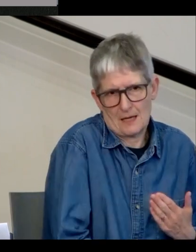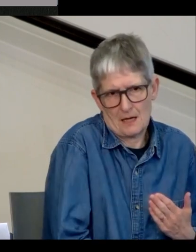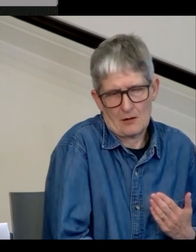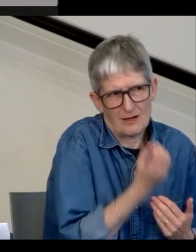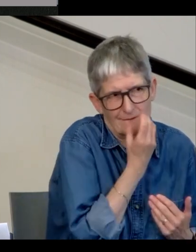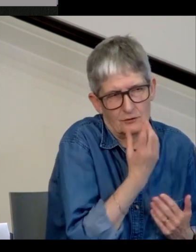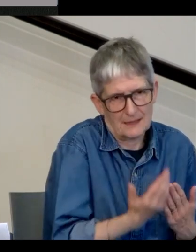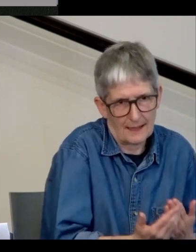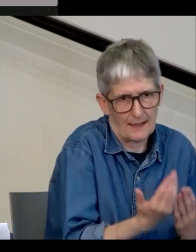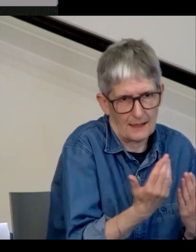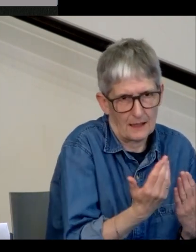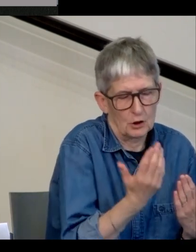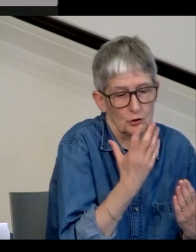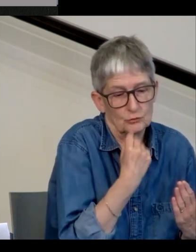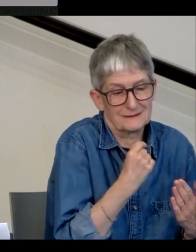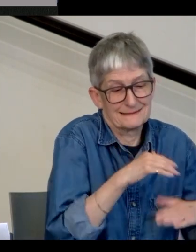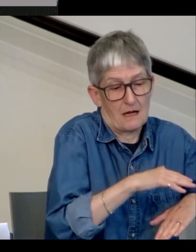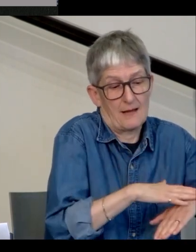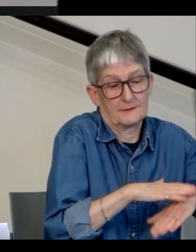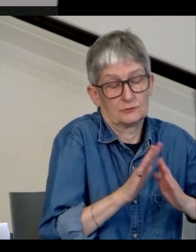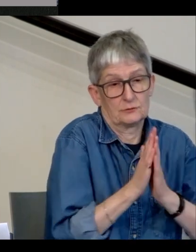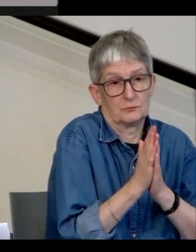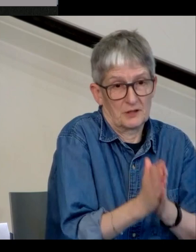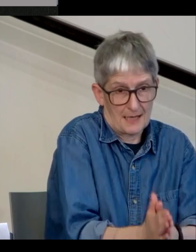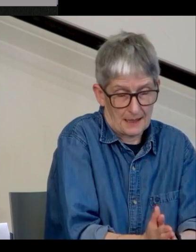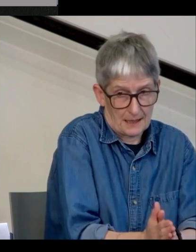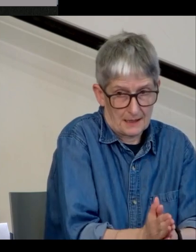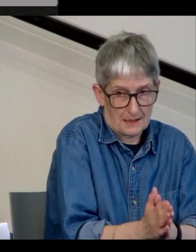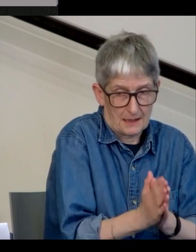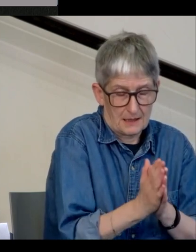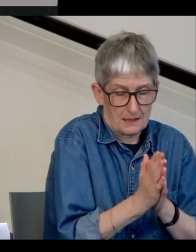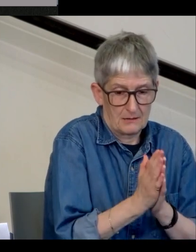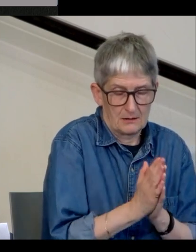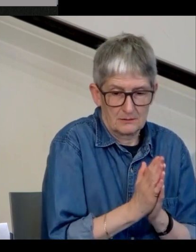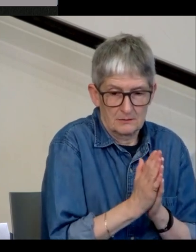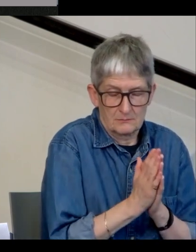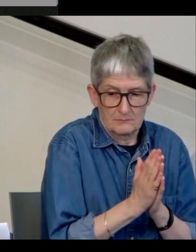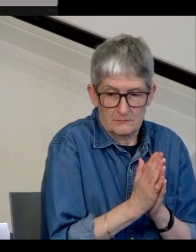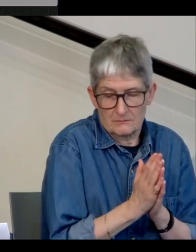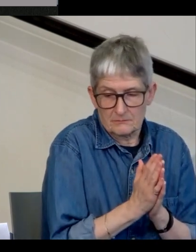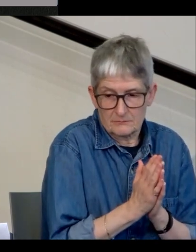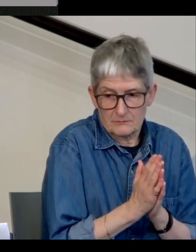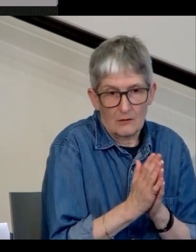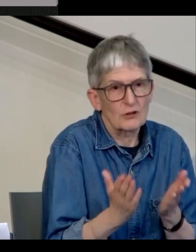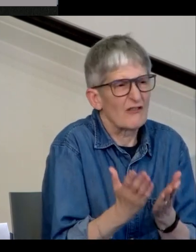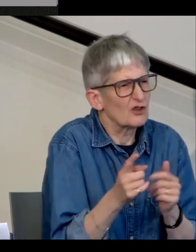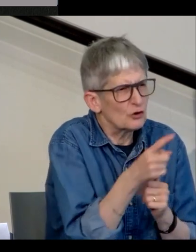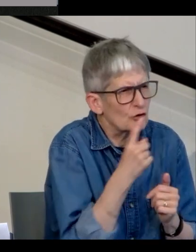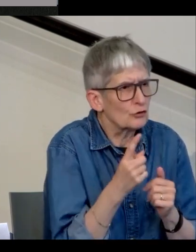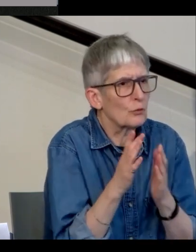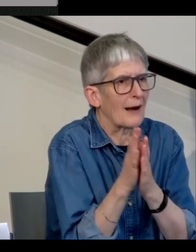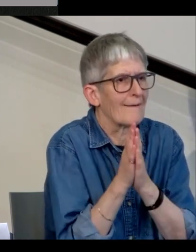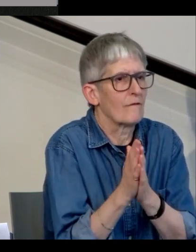day, and using that time to pray. And in particular, we want to encourage you to pray for